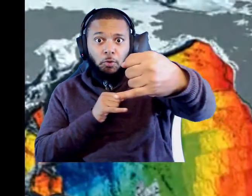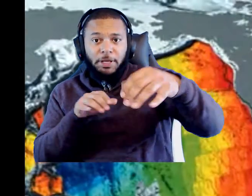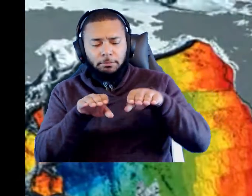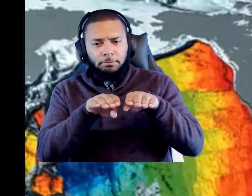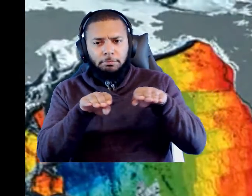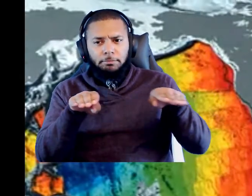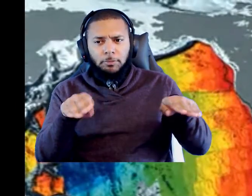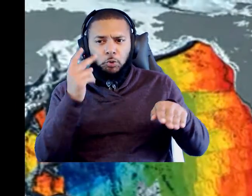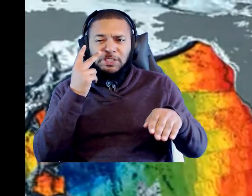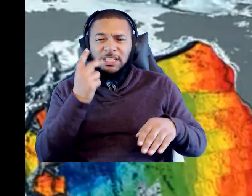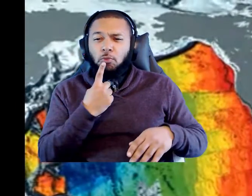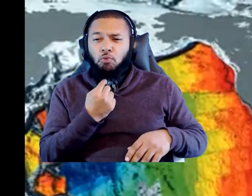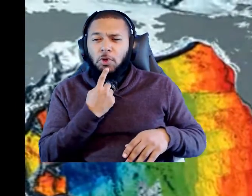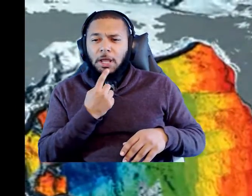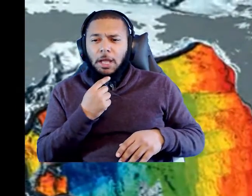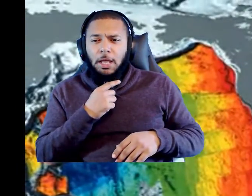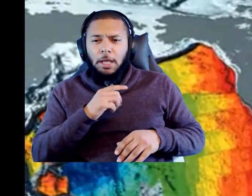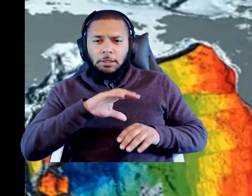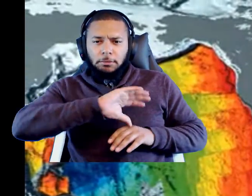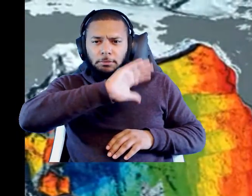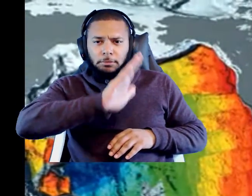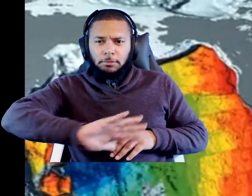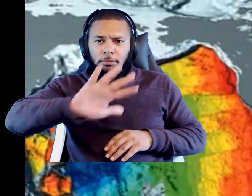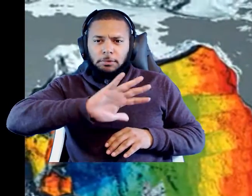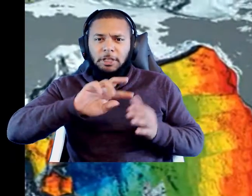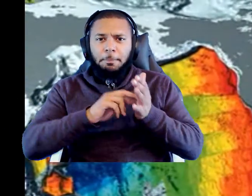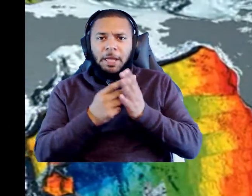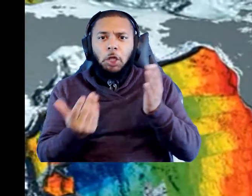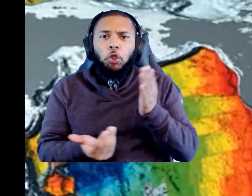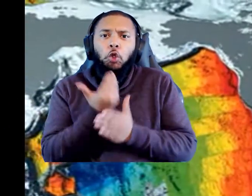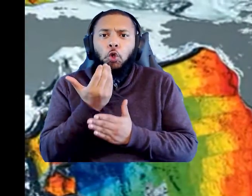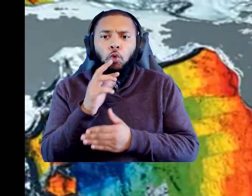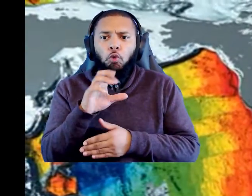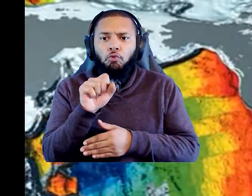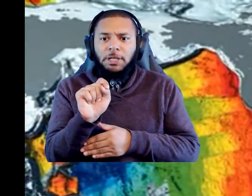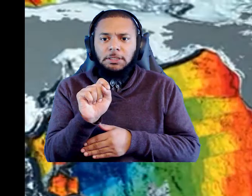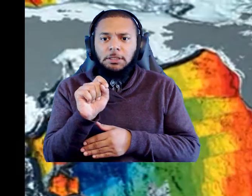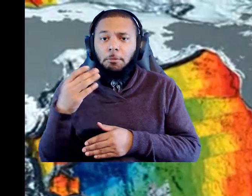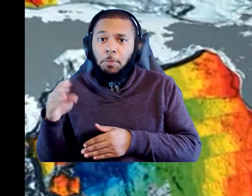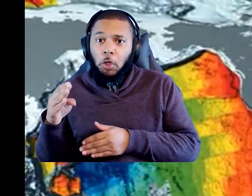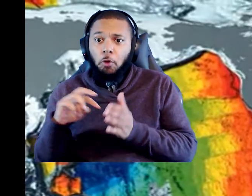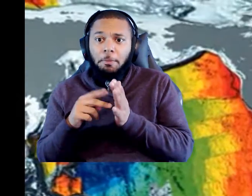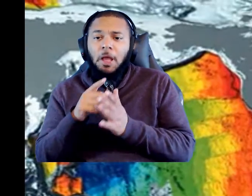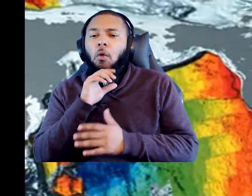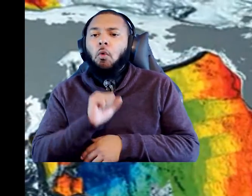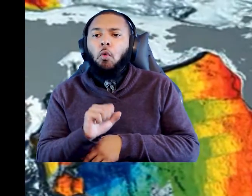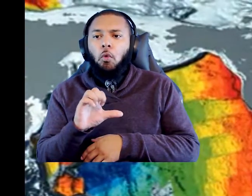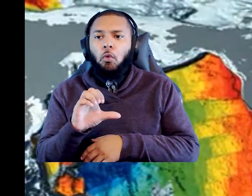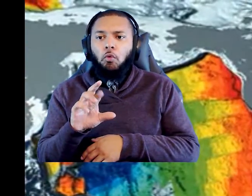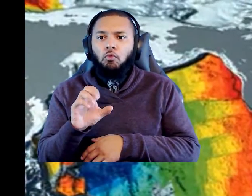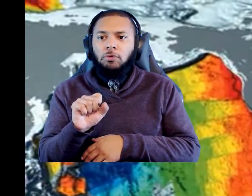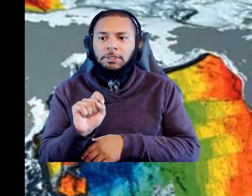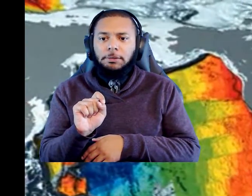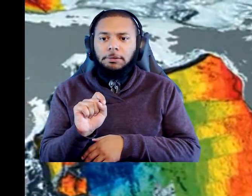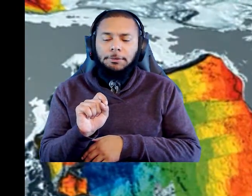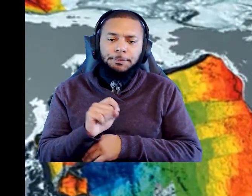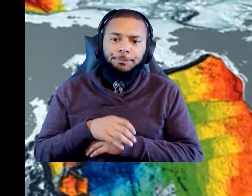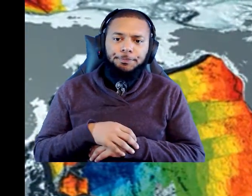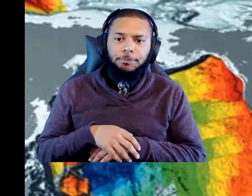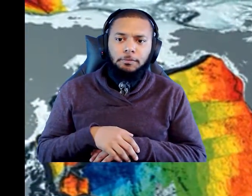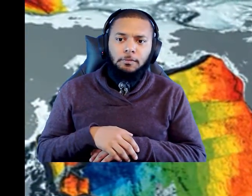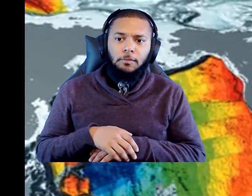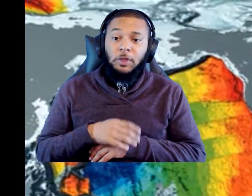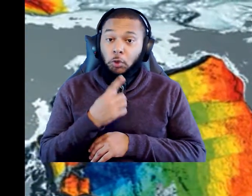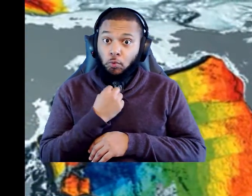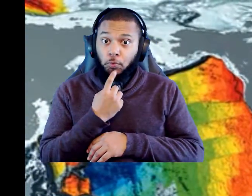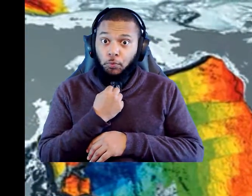that red on the map indicates newer crust, while blue indicates older crust. Wherever there is red